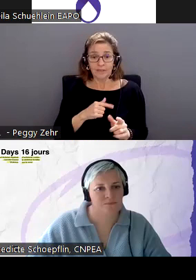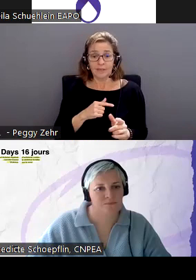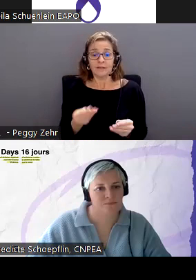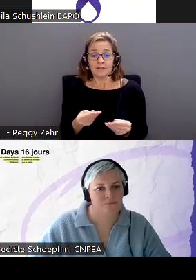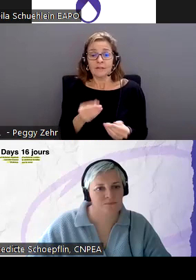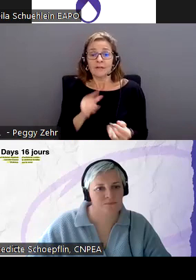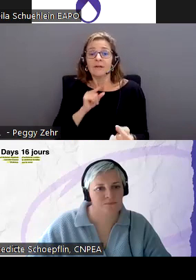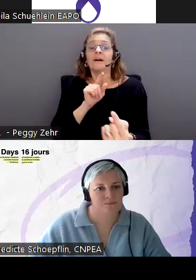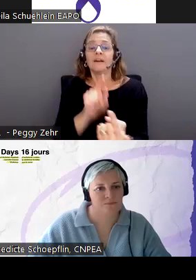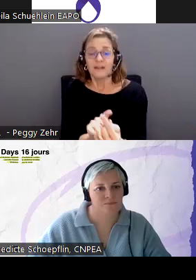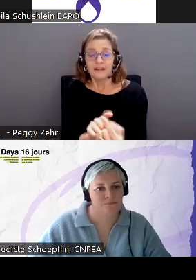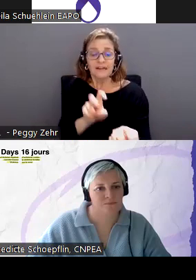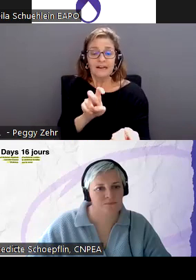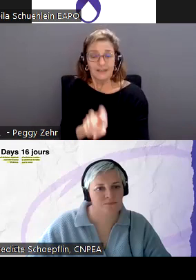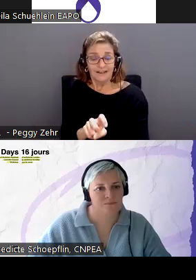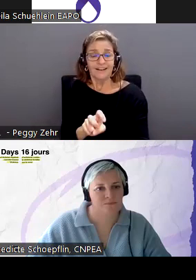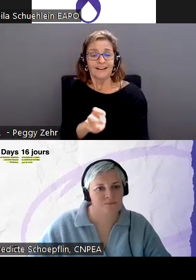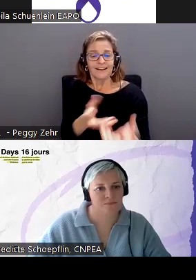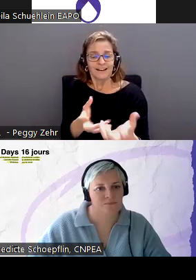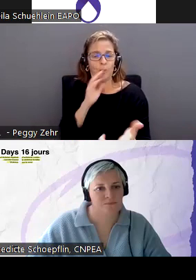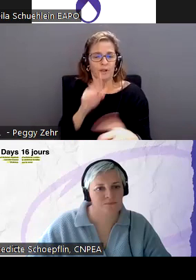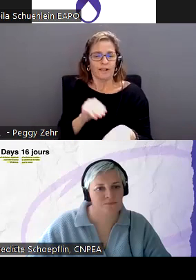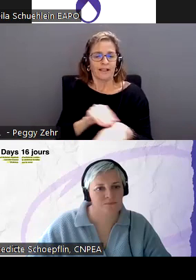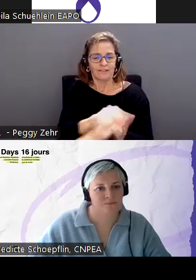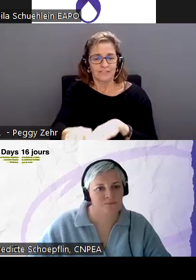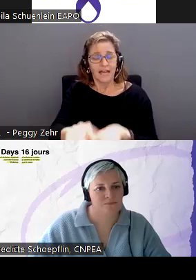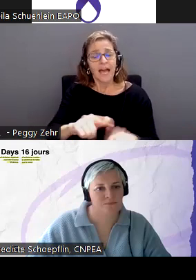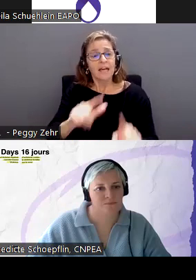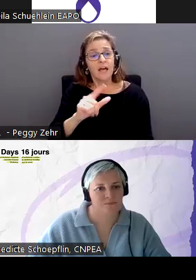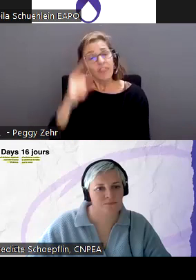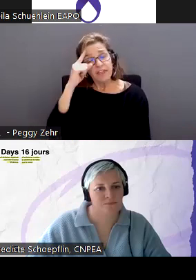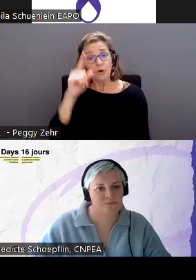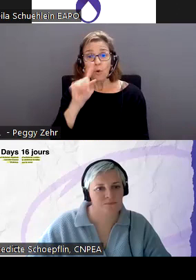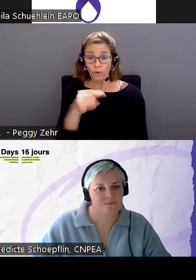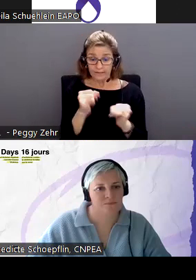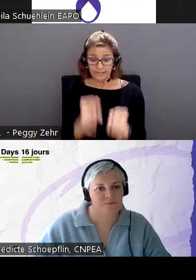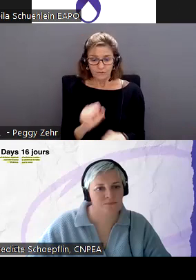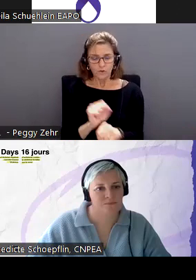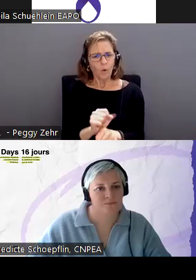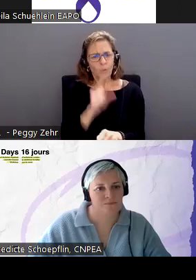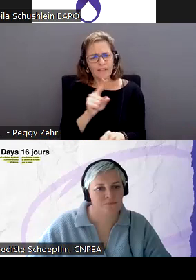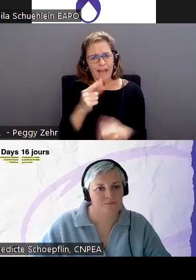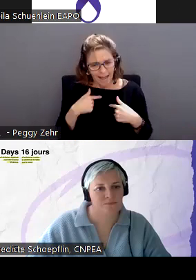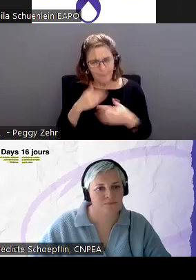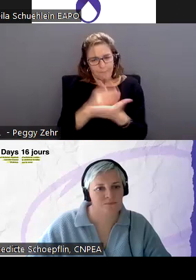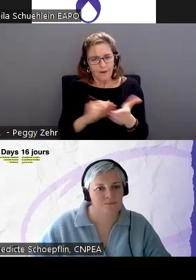just working at the individual level. This is working in a systemic way and understanding that you are part